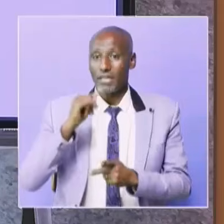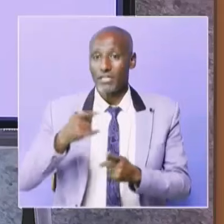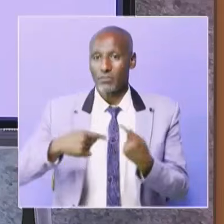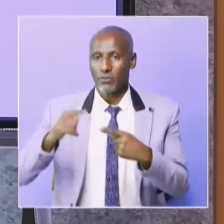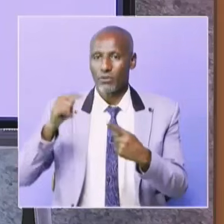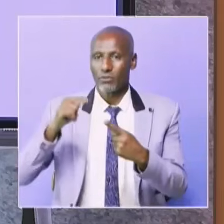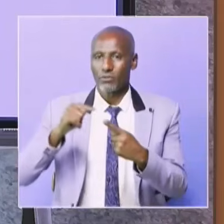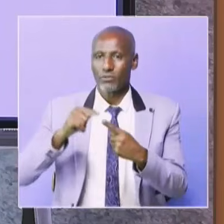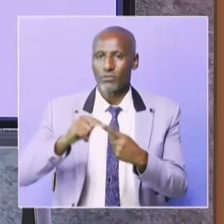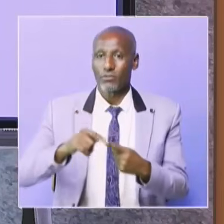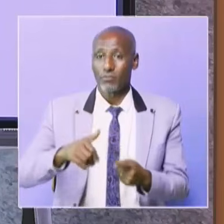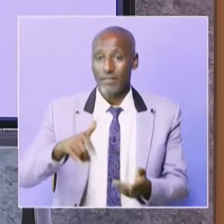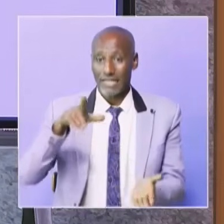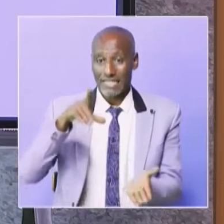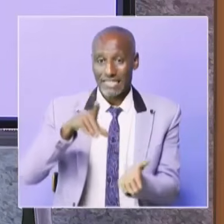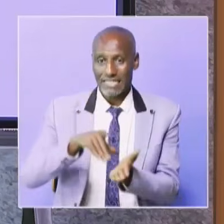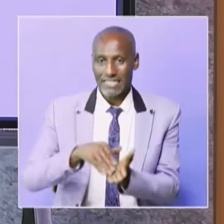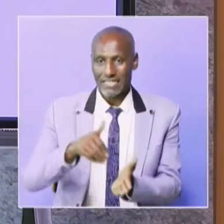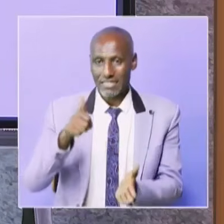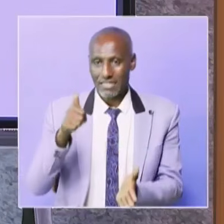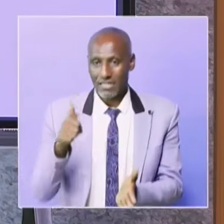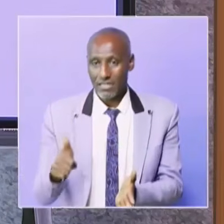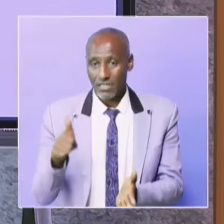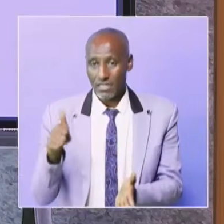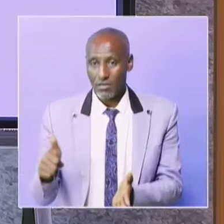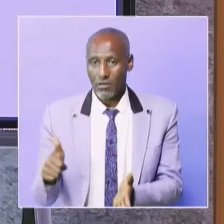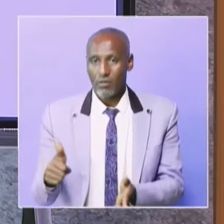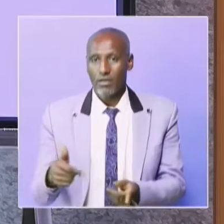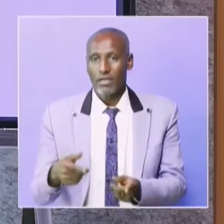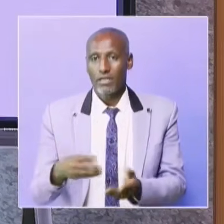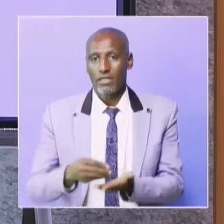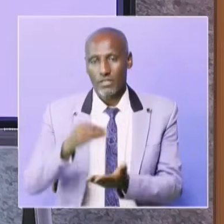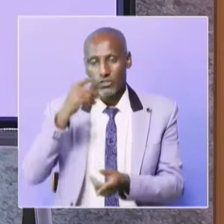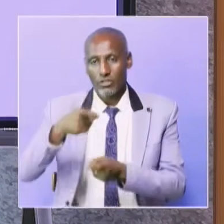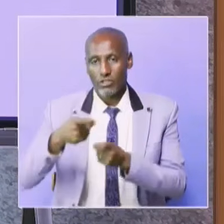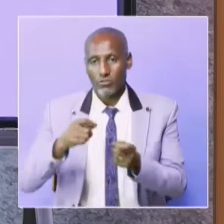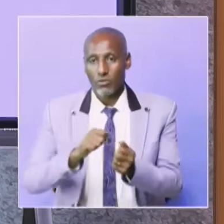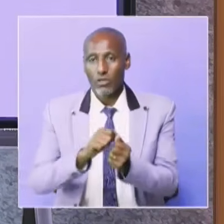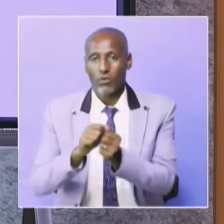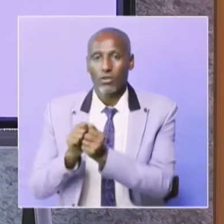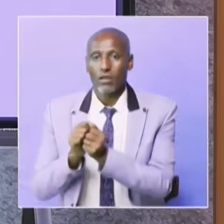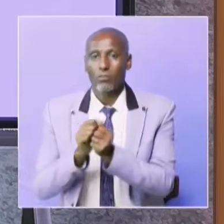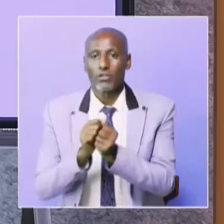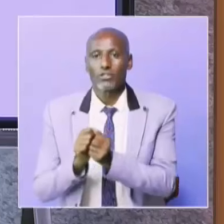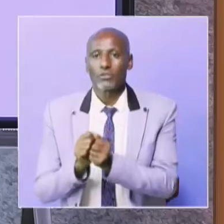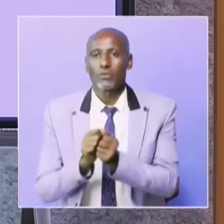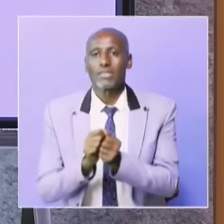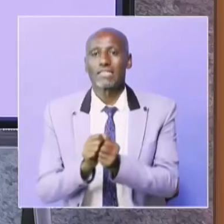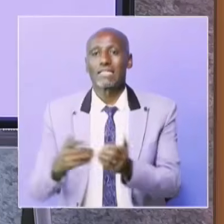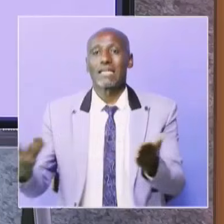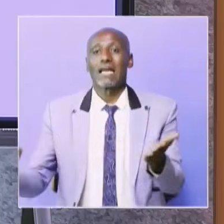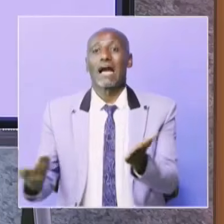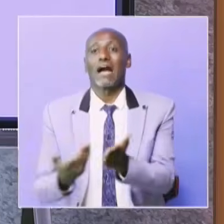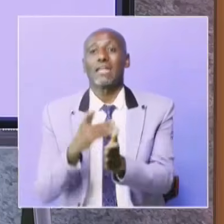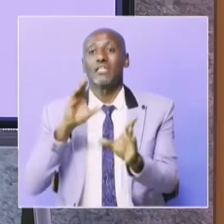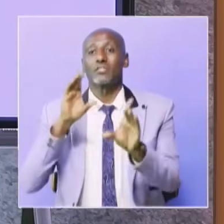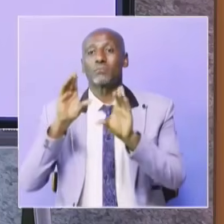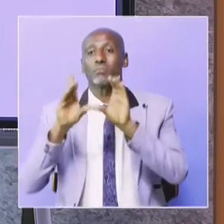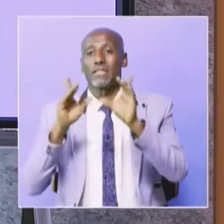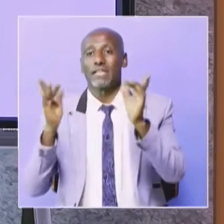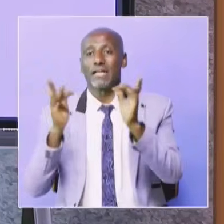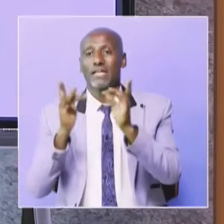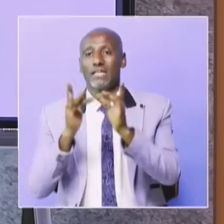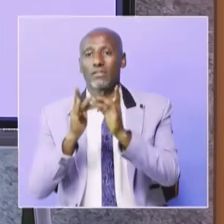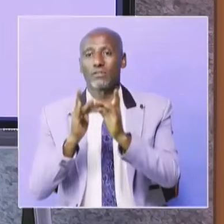you by the City Government of Addis Ababa Education Bureau in collaboration with Addis Media Network. This is English for grade